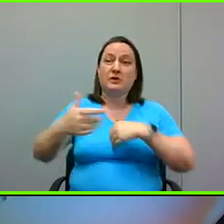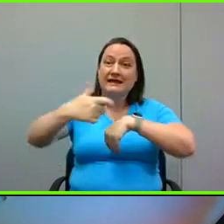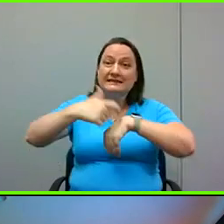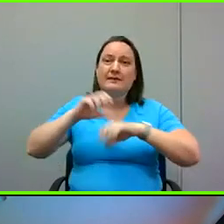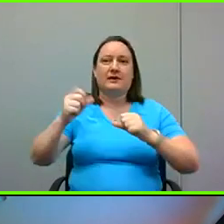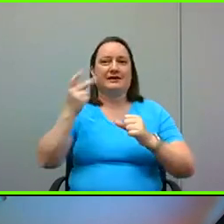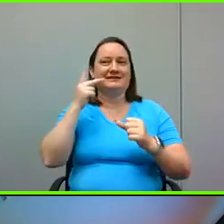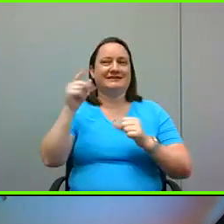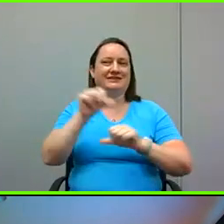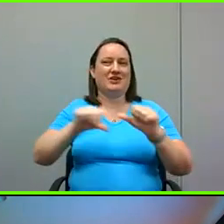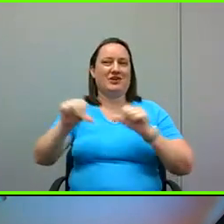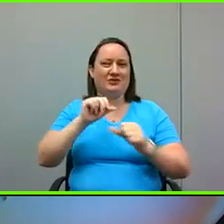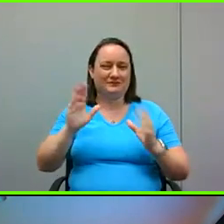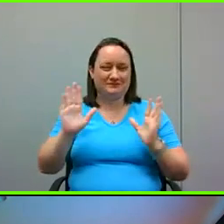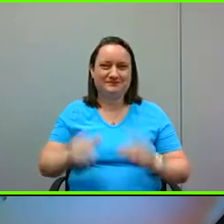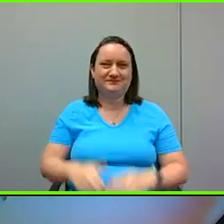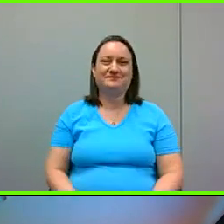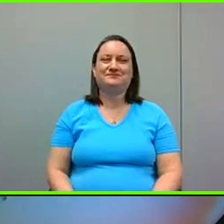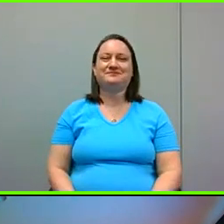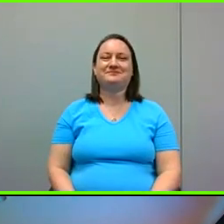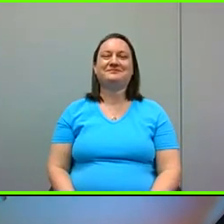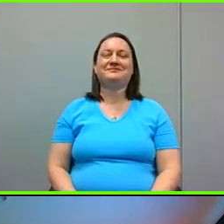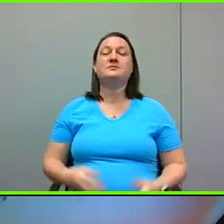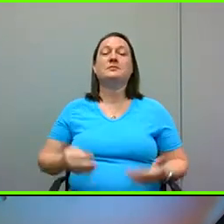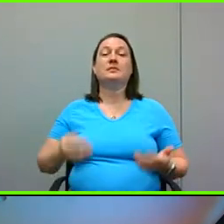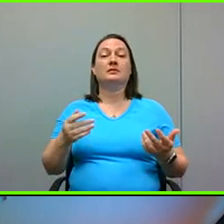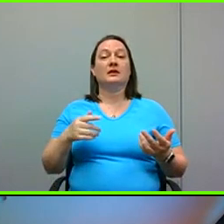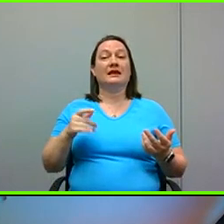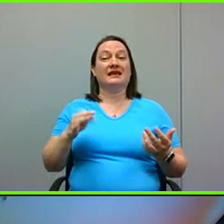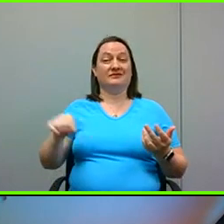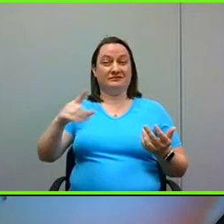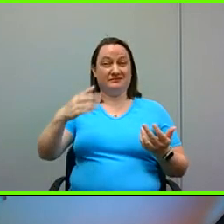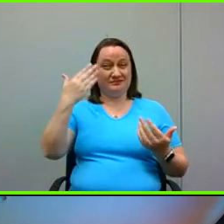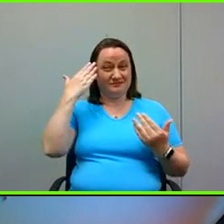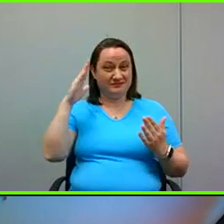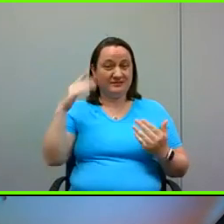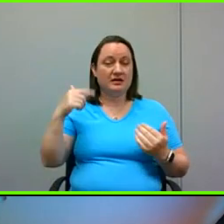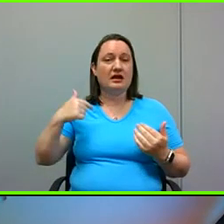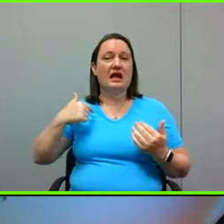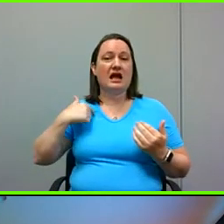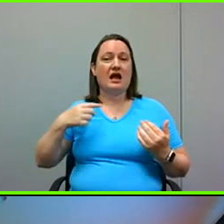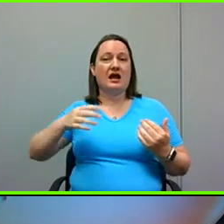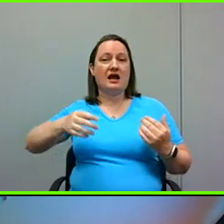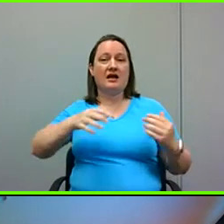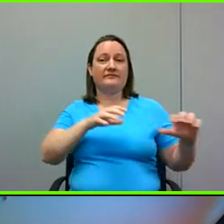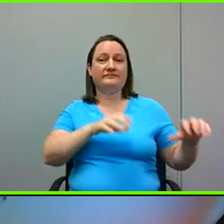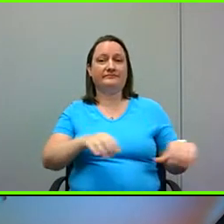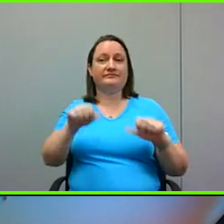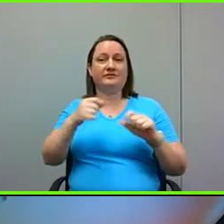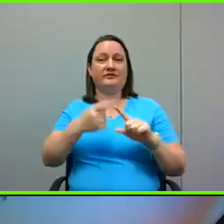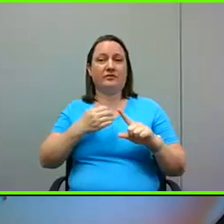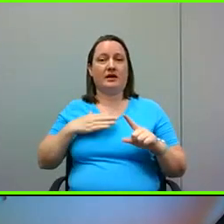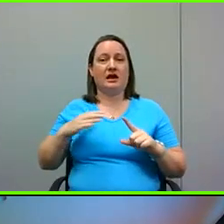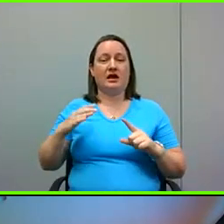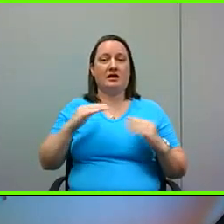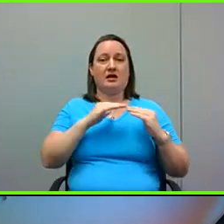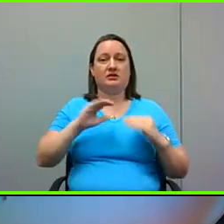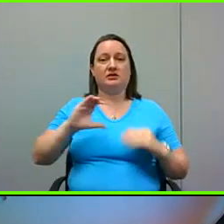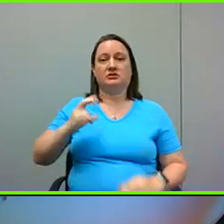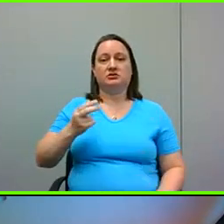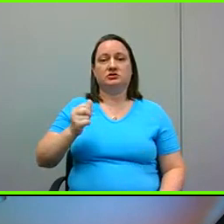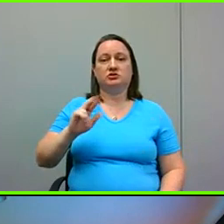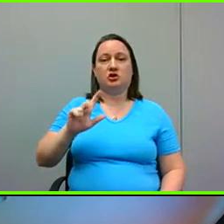time. For those of you that don't know, I have taken over from my colleague Charlotte